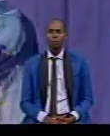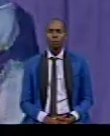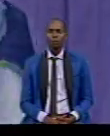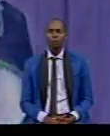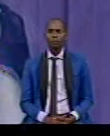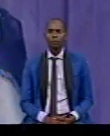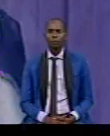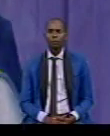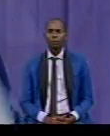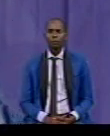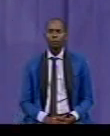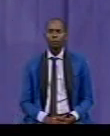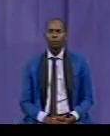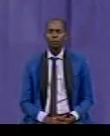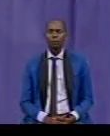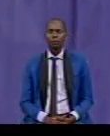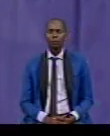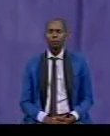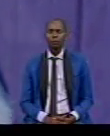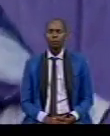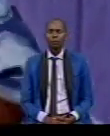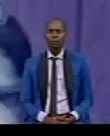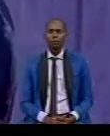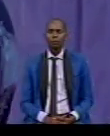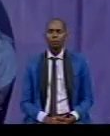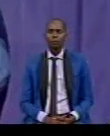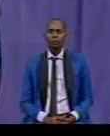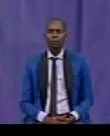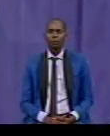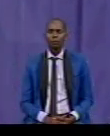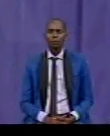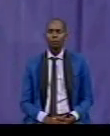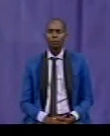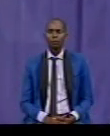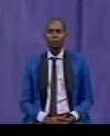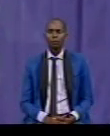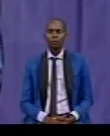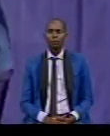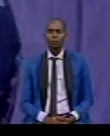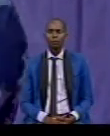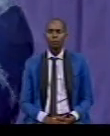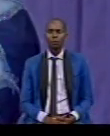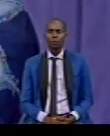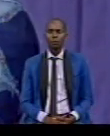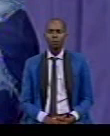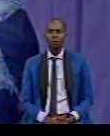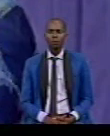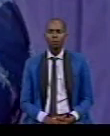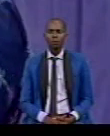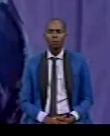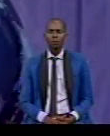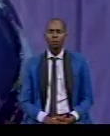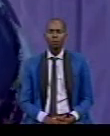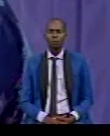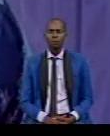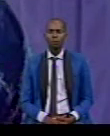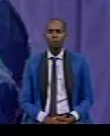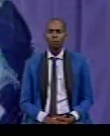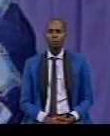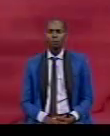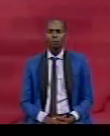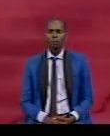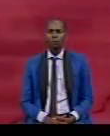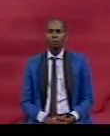the promise to the Lord. The shed, my shed that you stole, is clothes that you stole, and